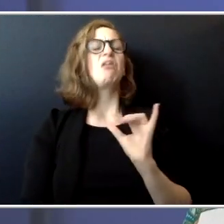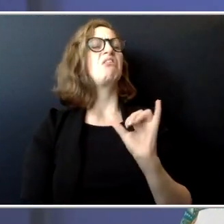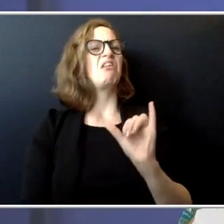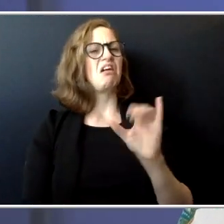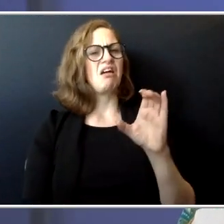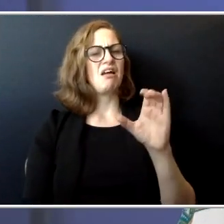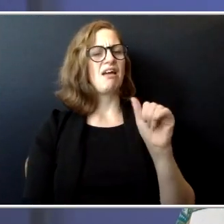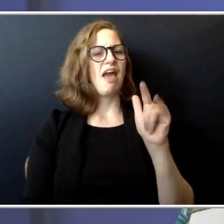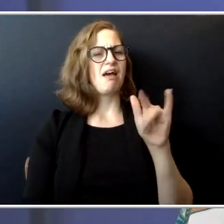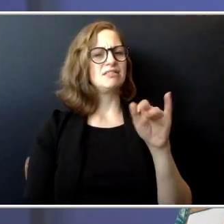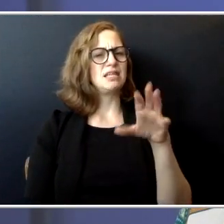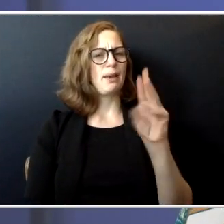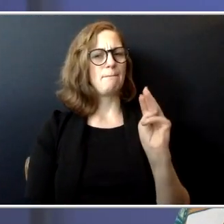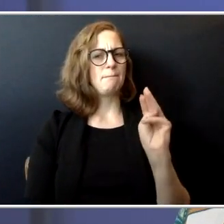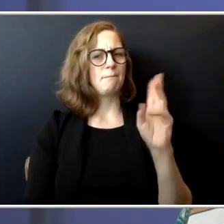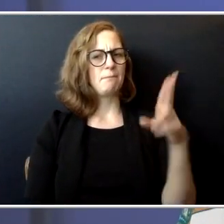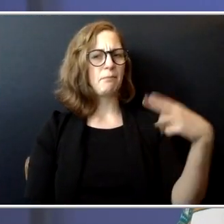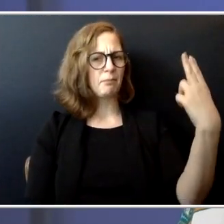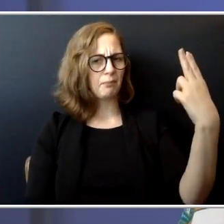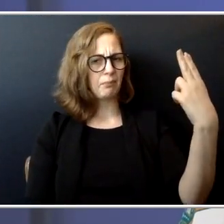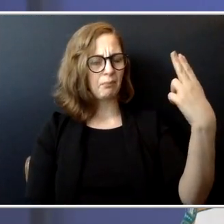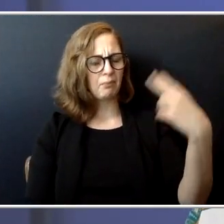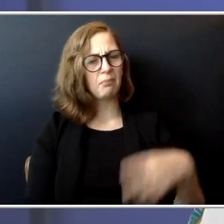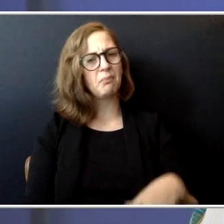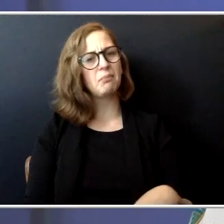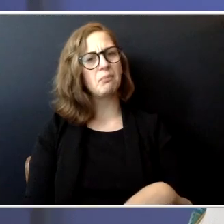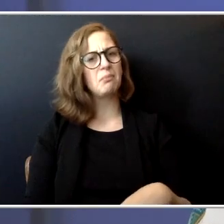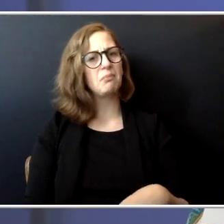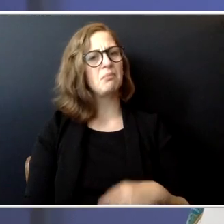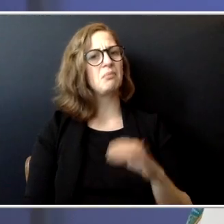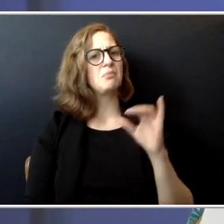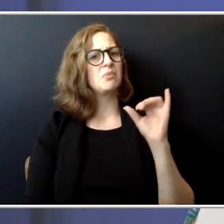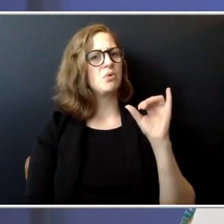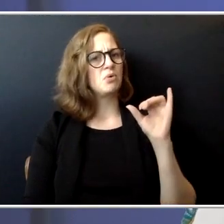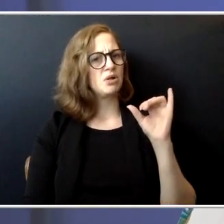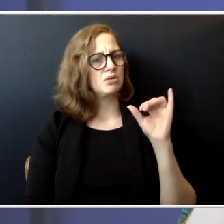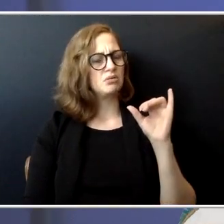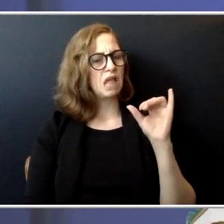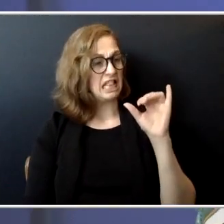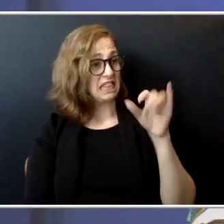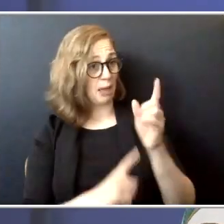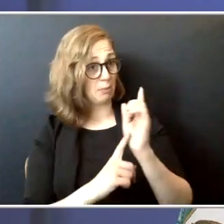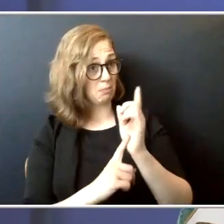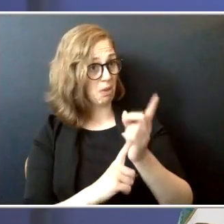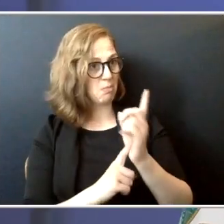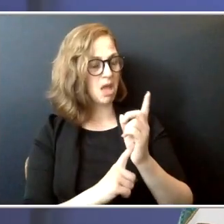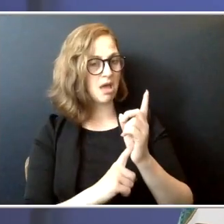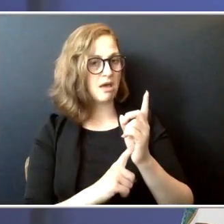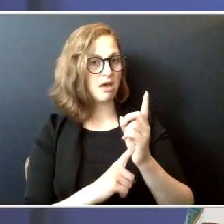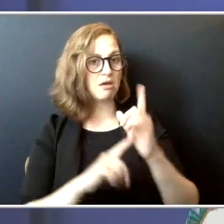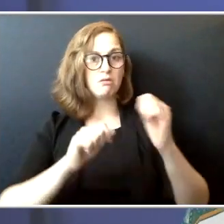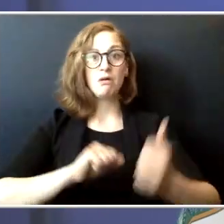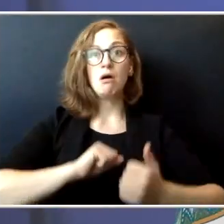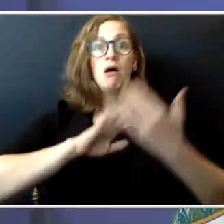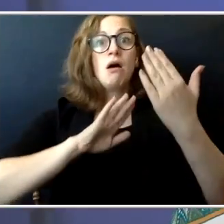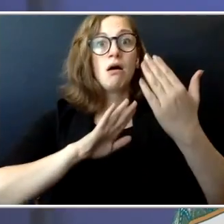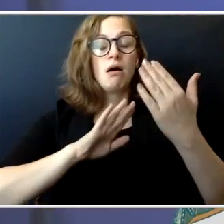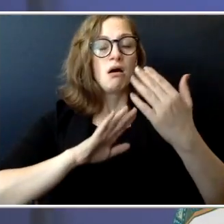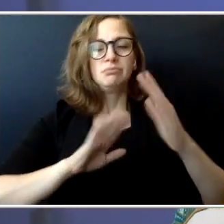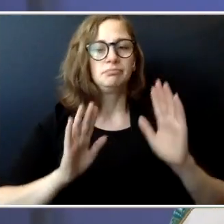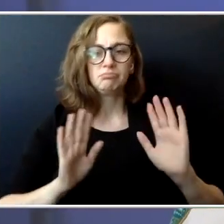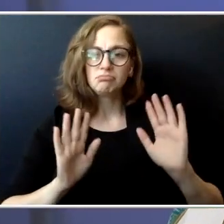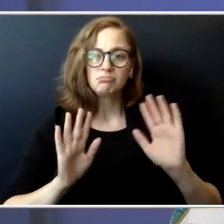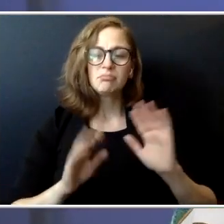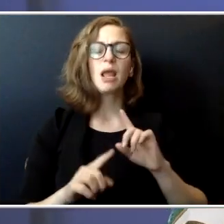high. So at that moment, they didn't address it as a snapshot in time, but they watched